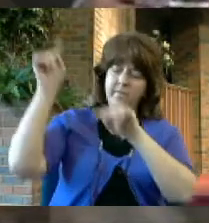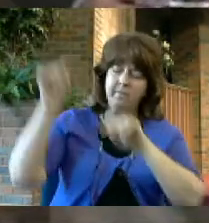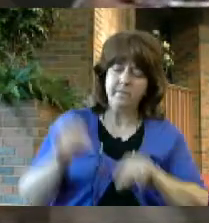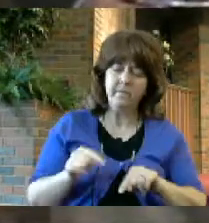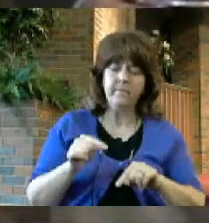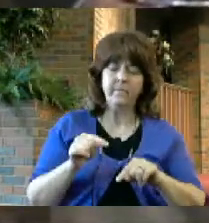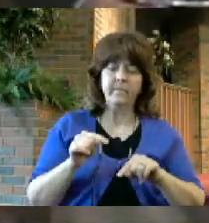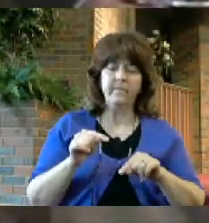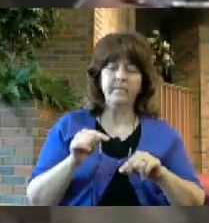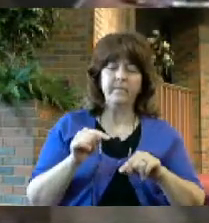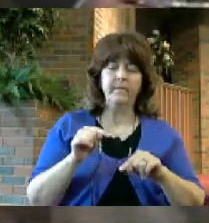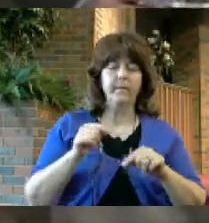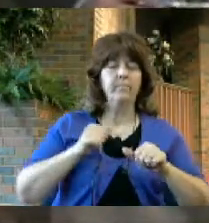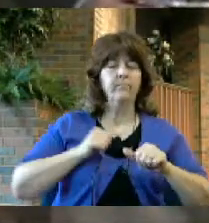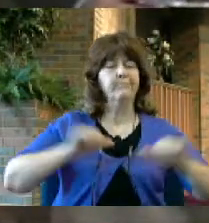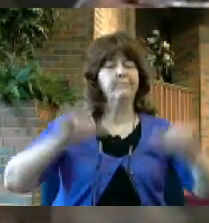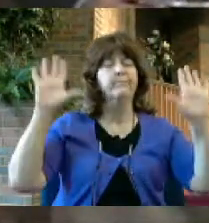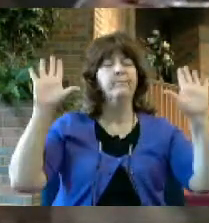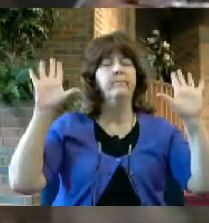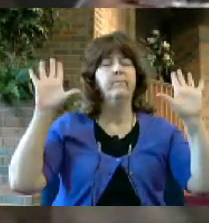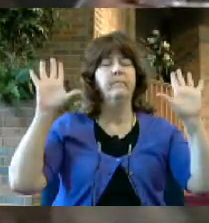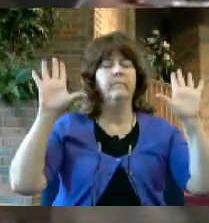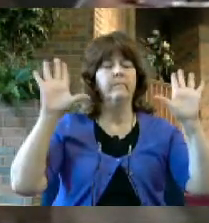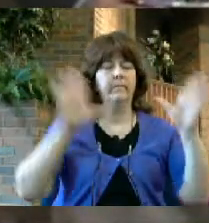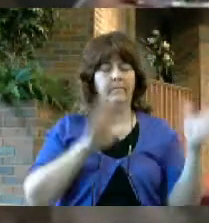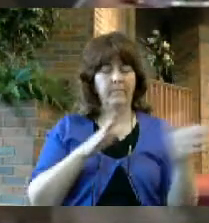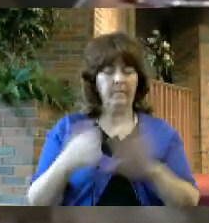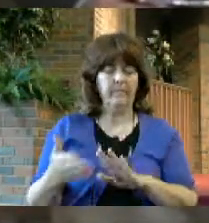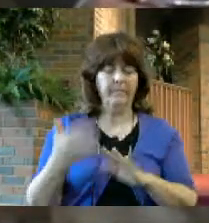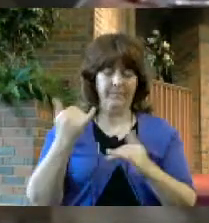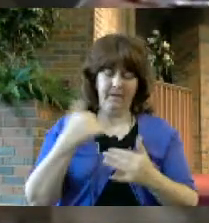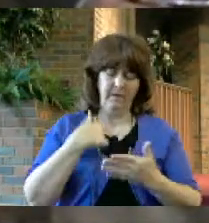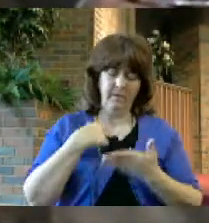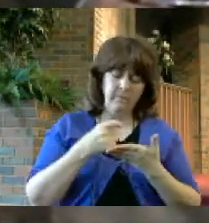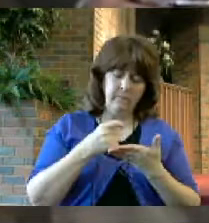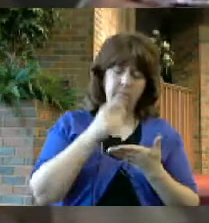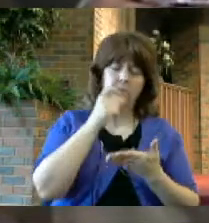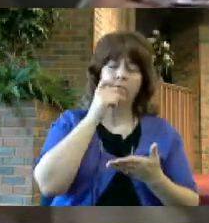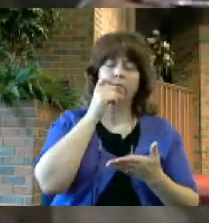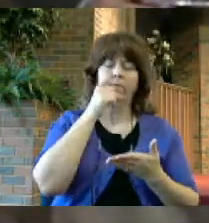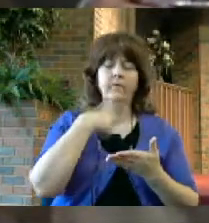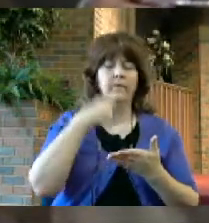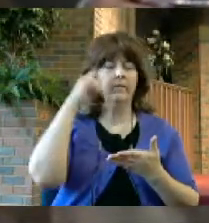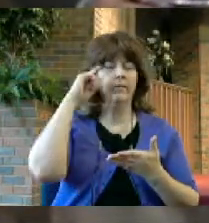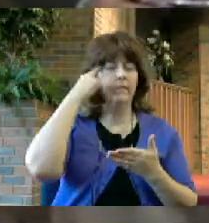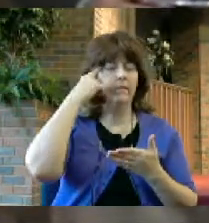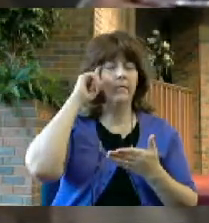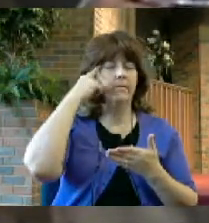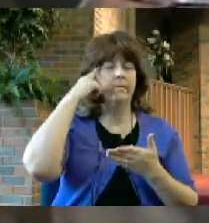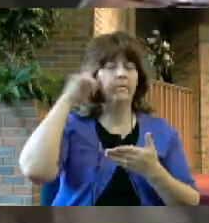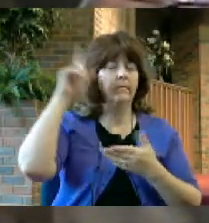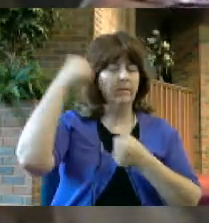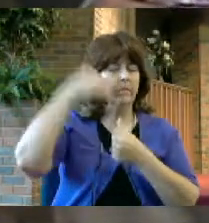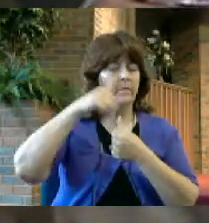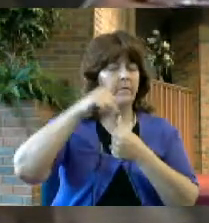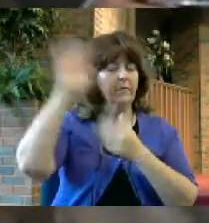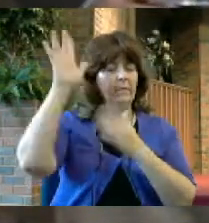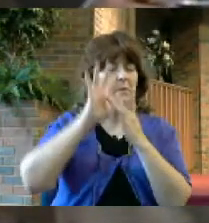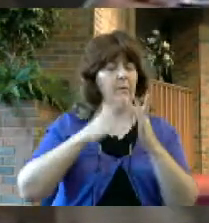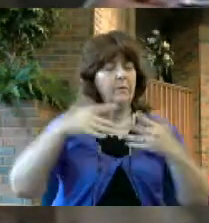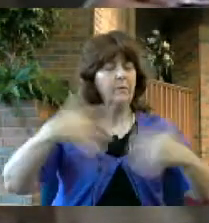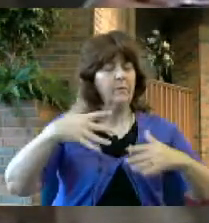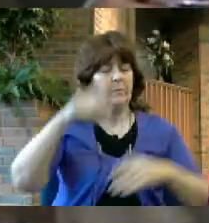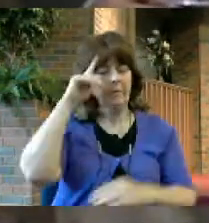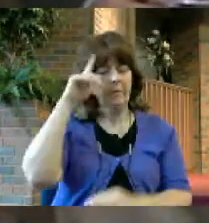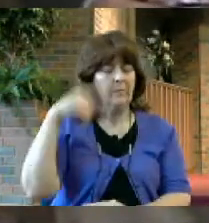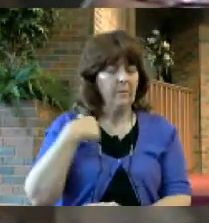it all. Pray that as we take this cup, we may remember him and what he did for us and take it away as